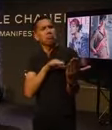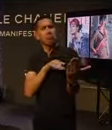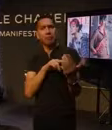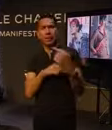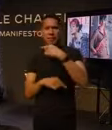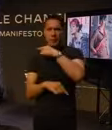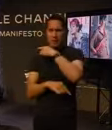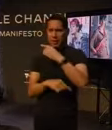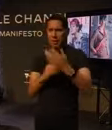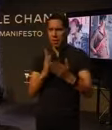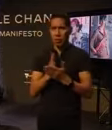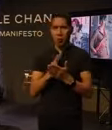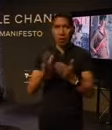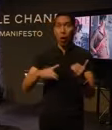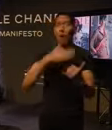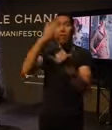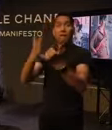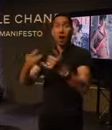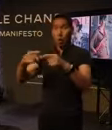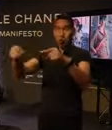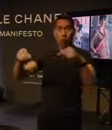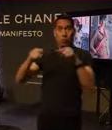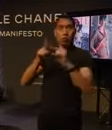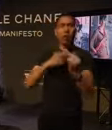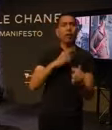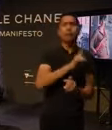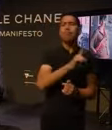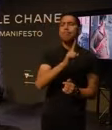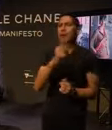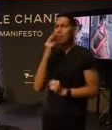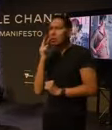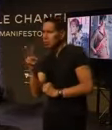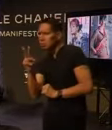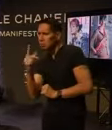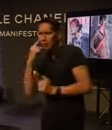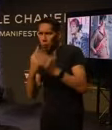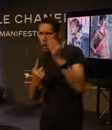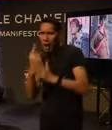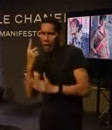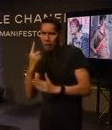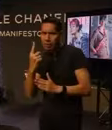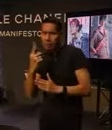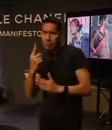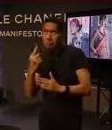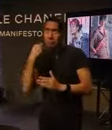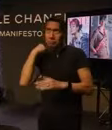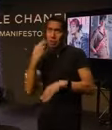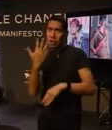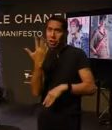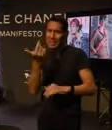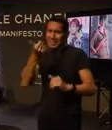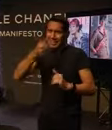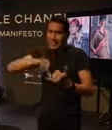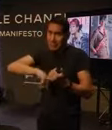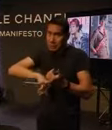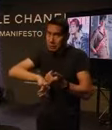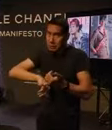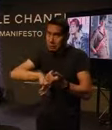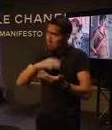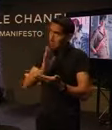that kind of final room as well. You sort of think, what else was happening in the world in the 60s? Is this really, you